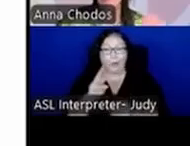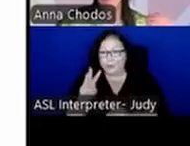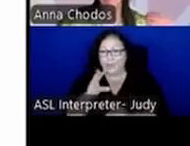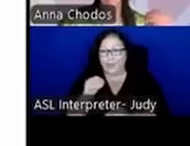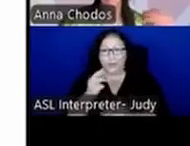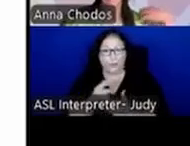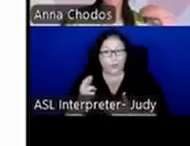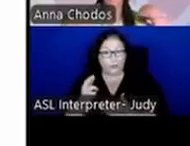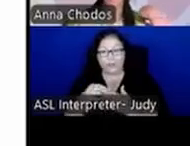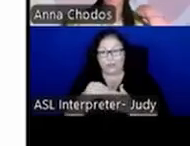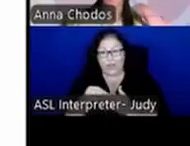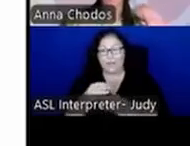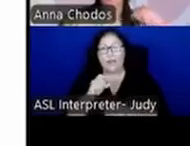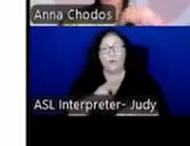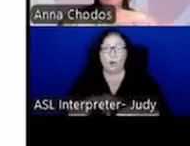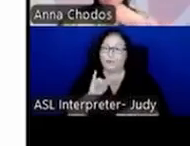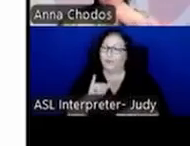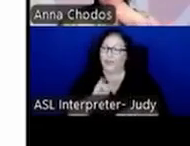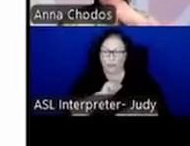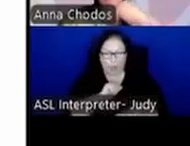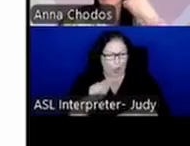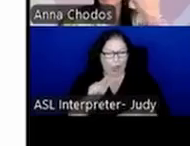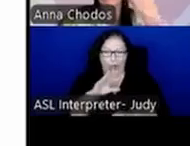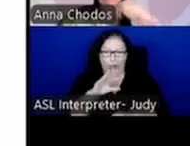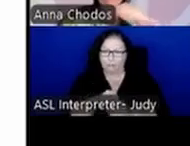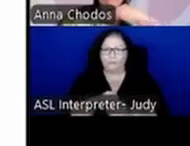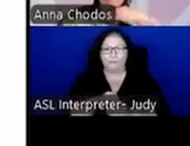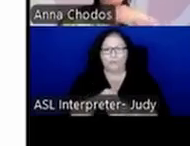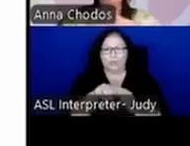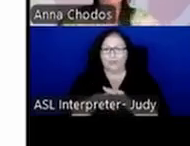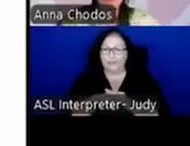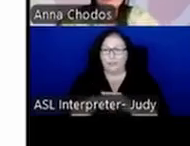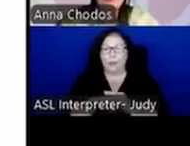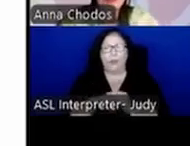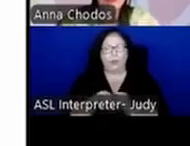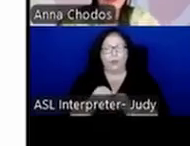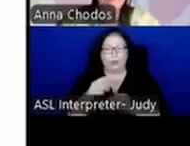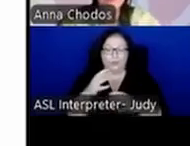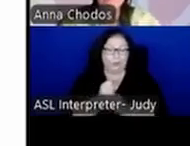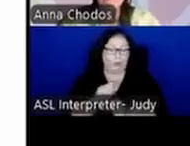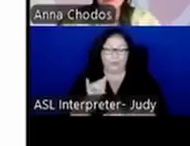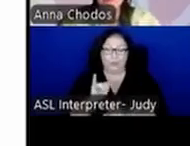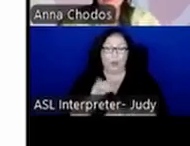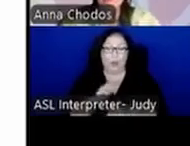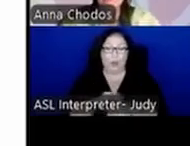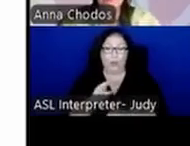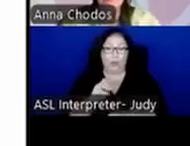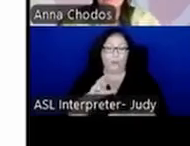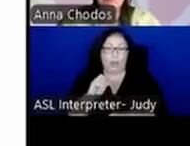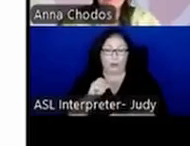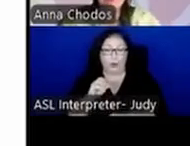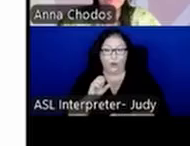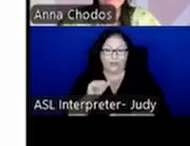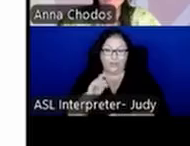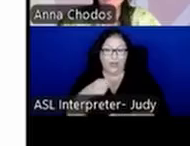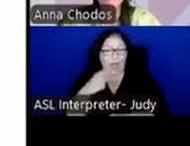is all accessible or, summarized as well on the microsite that I know is going to be available to you. So